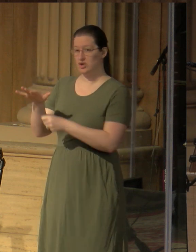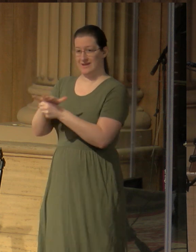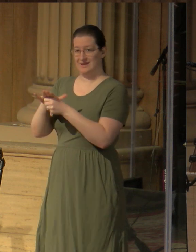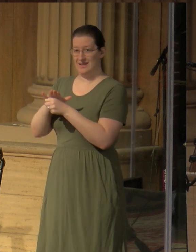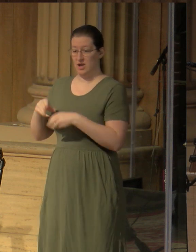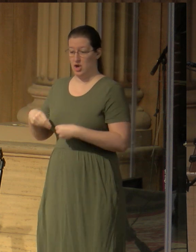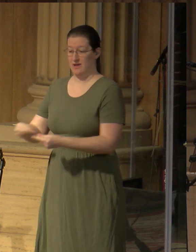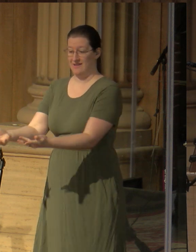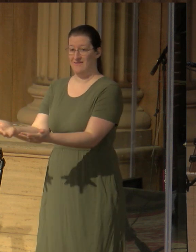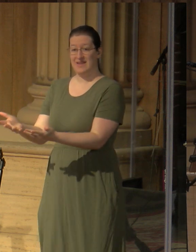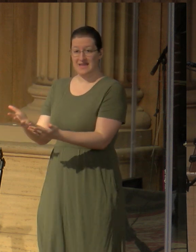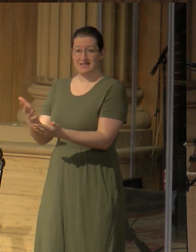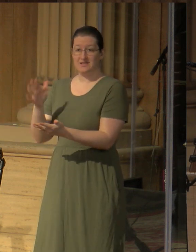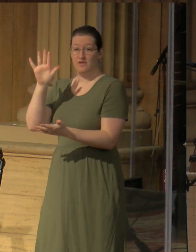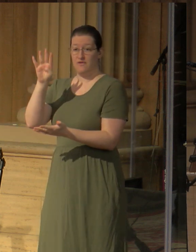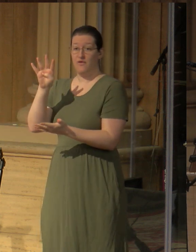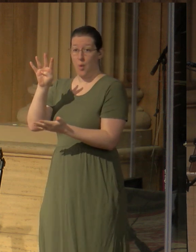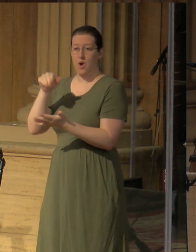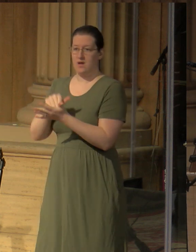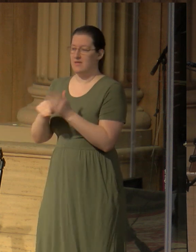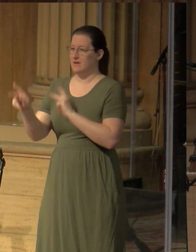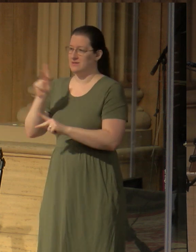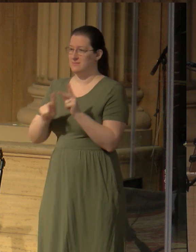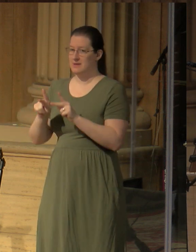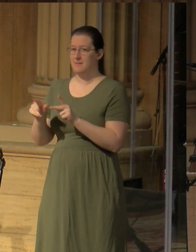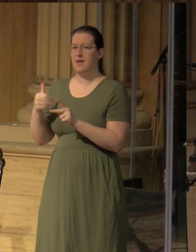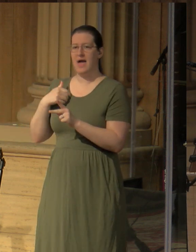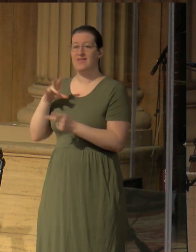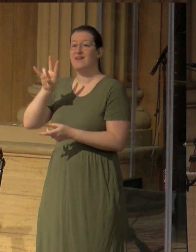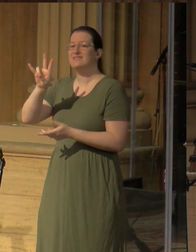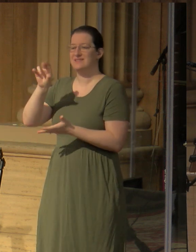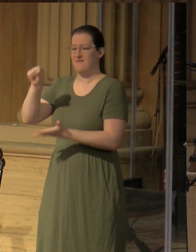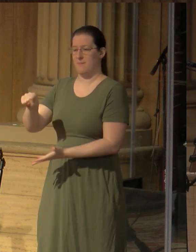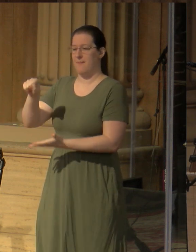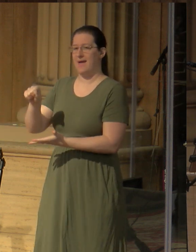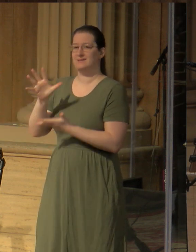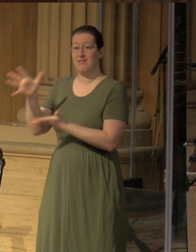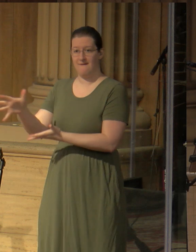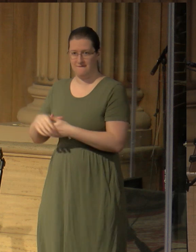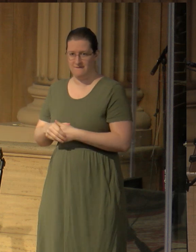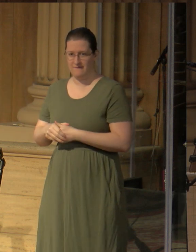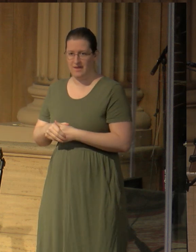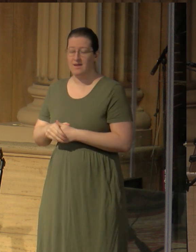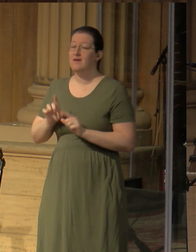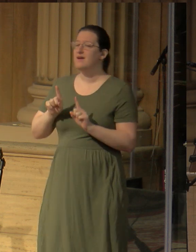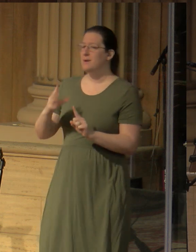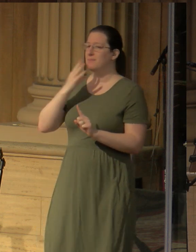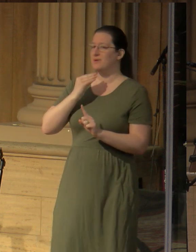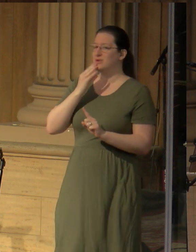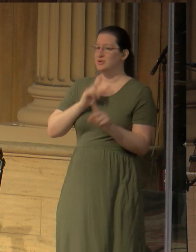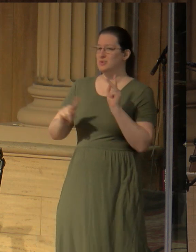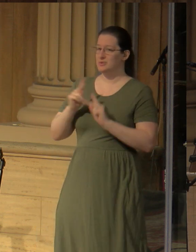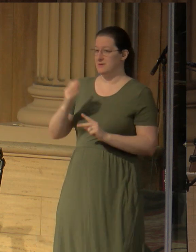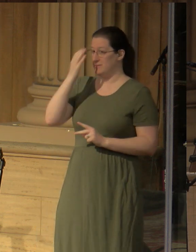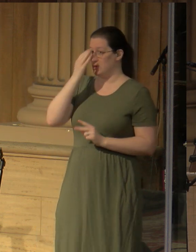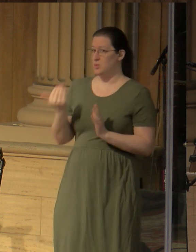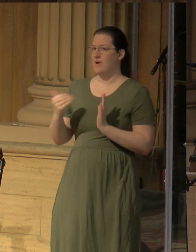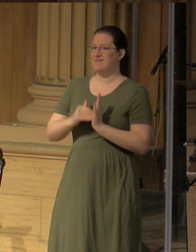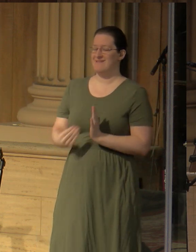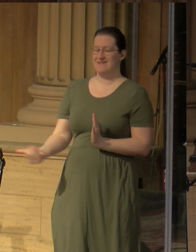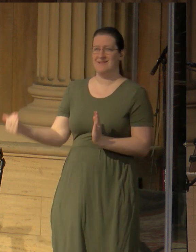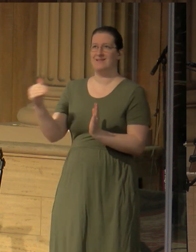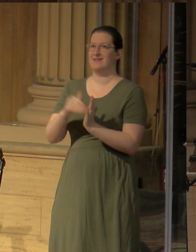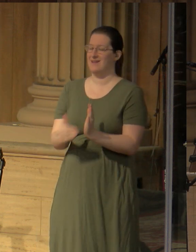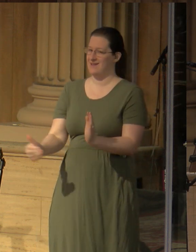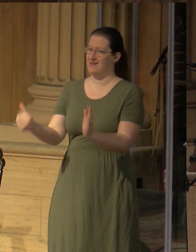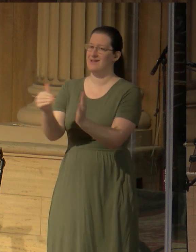time there are 7 baskets full left over, which doesn't sound super significant to us, but to the Jews, they knew that in the Old Testament, again and again, it was talked about